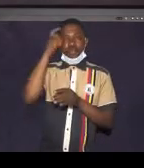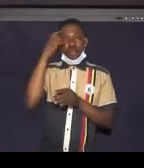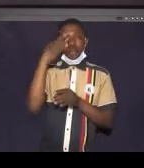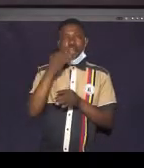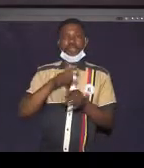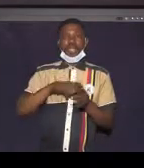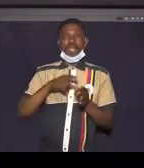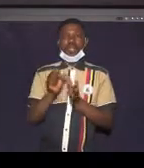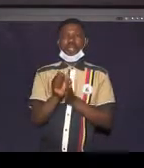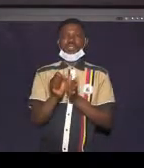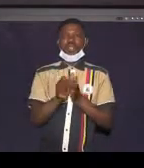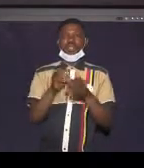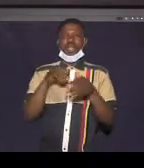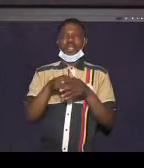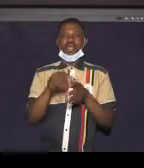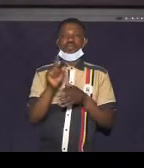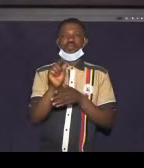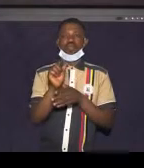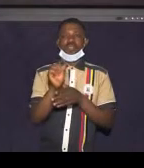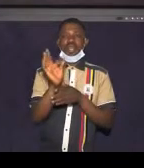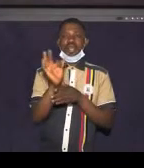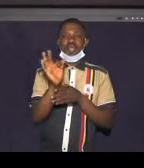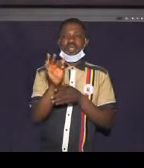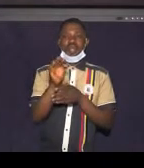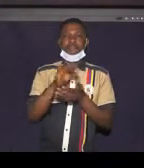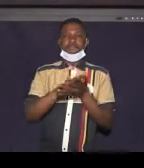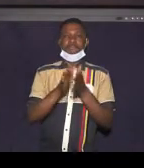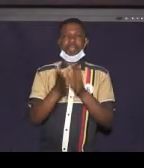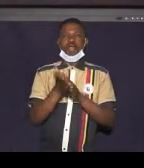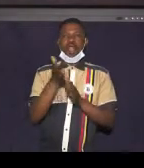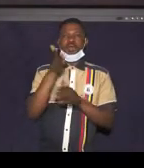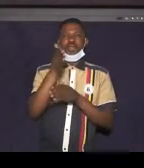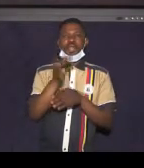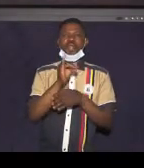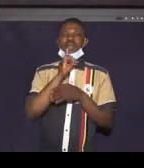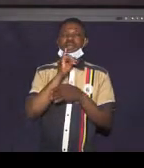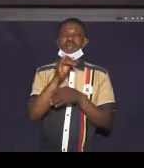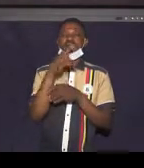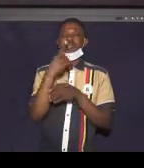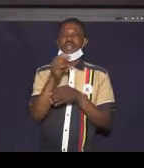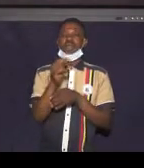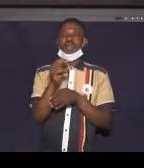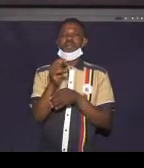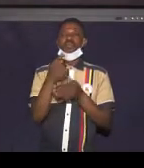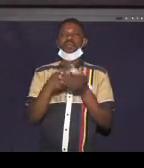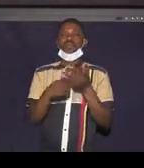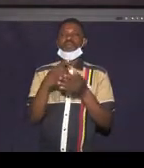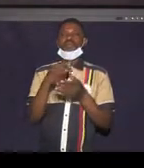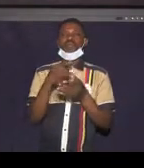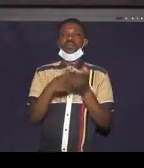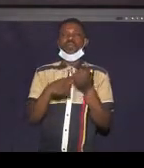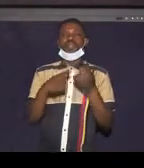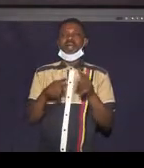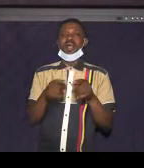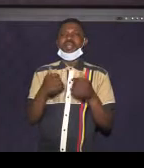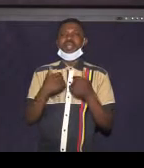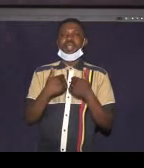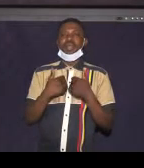State in 2019. Become there is the state of being